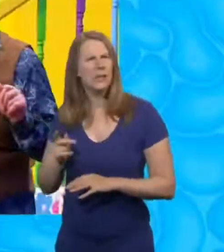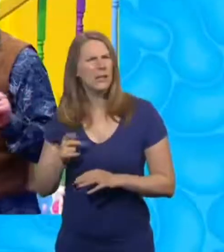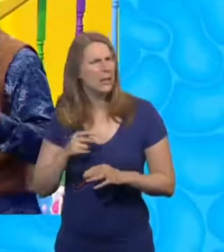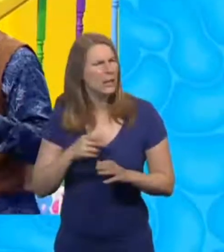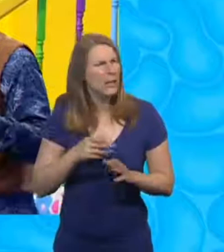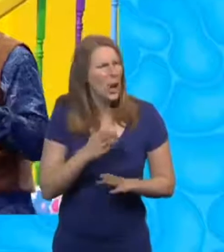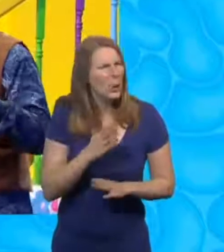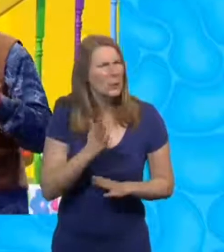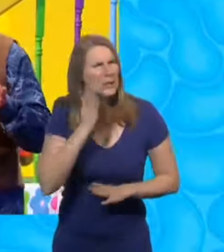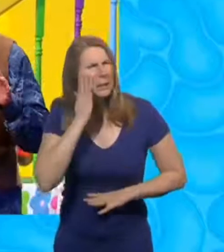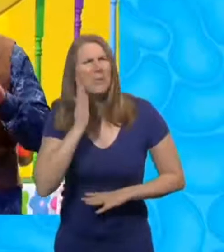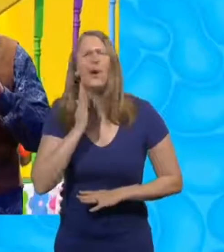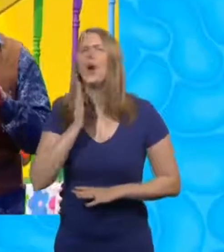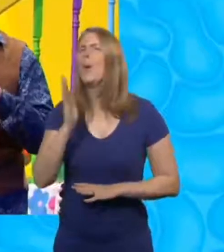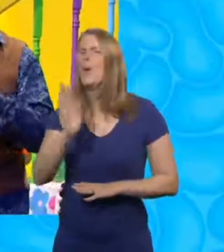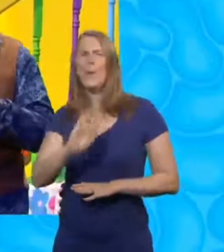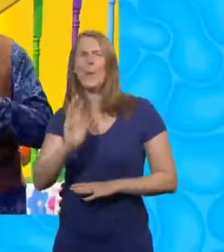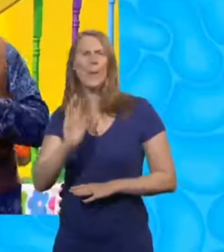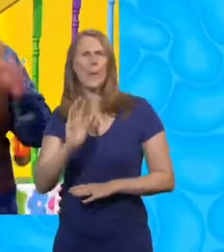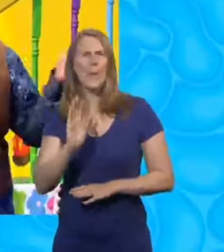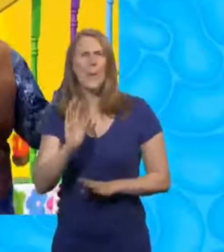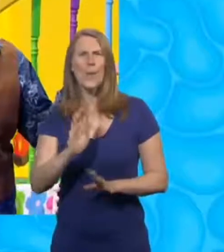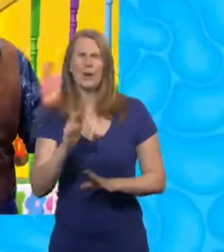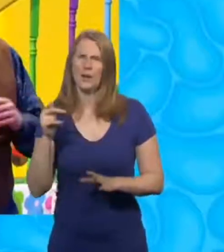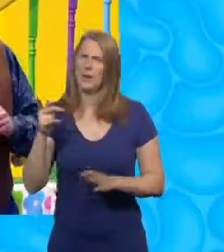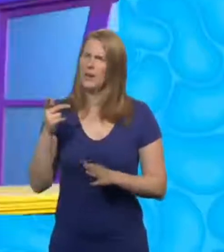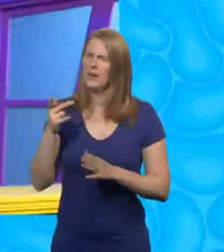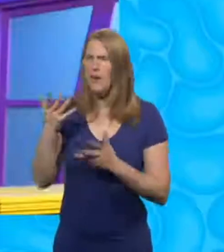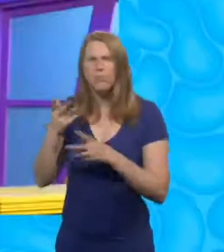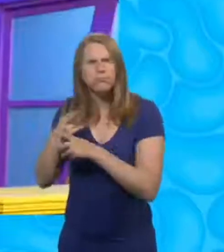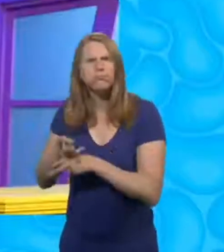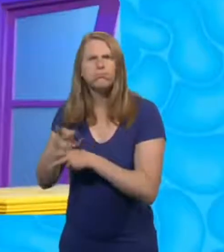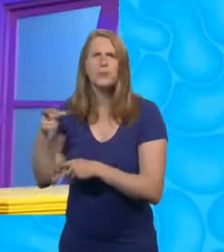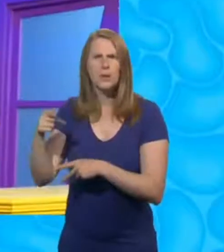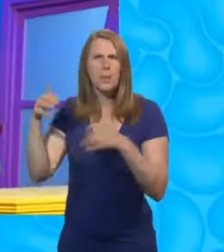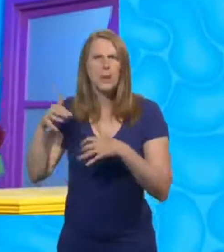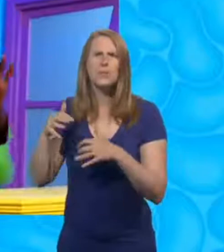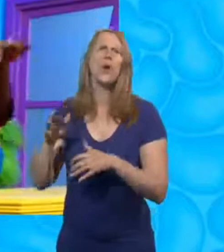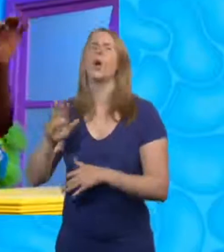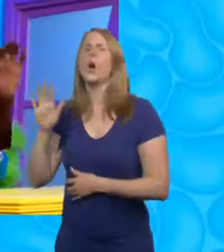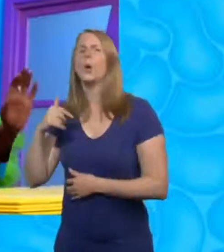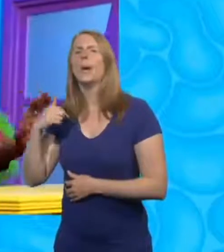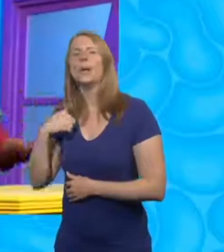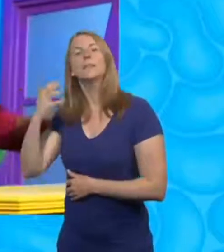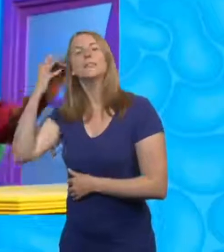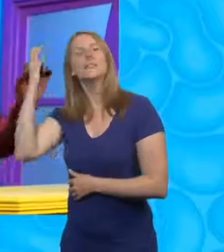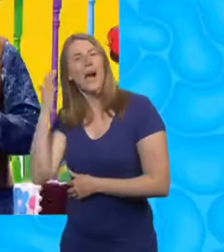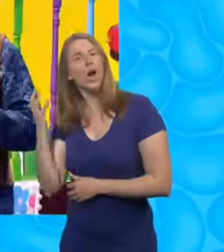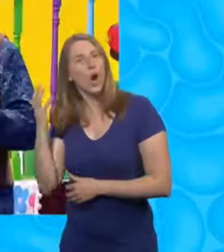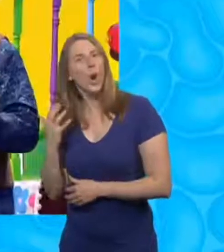to sleep? Oh, no. There's lots of work to do looking after Little Monster. No, my name is Dakota